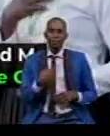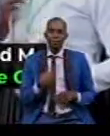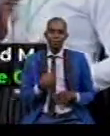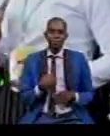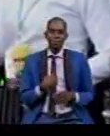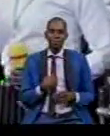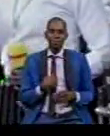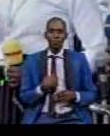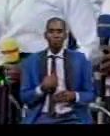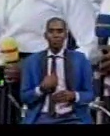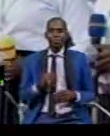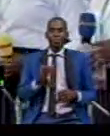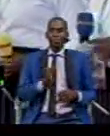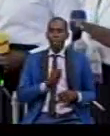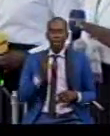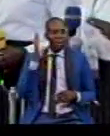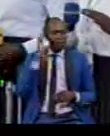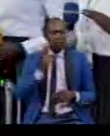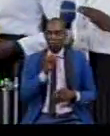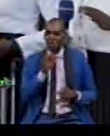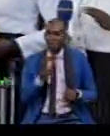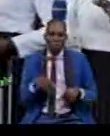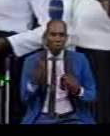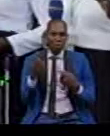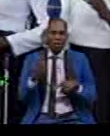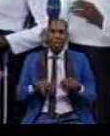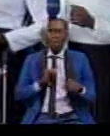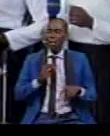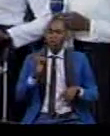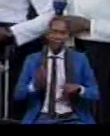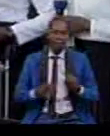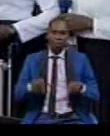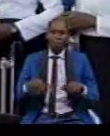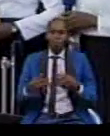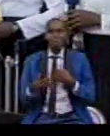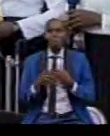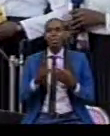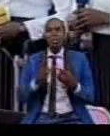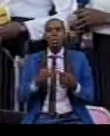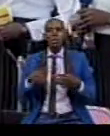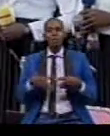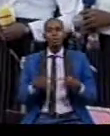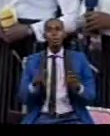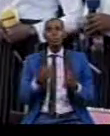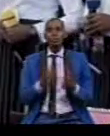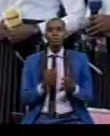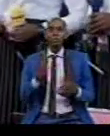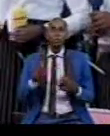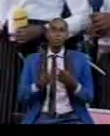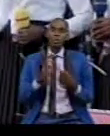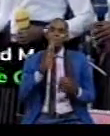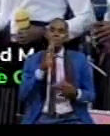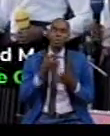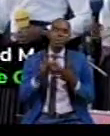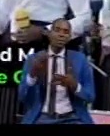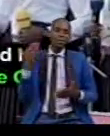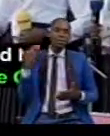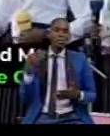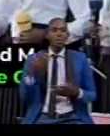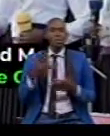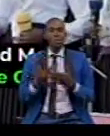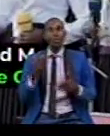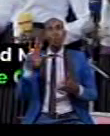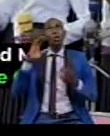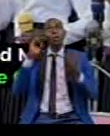Give your correct name, your correct address, your correct phone number.